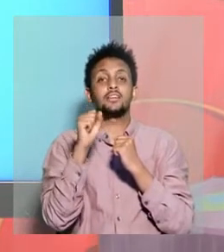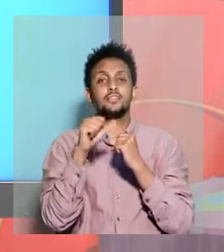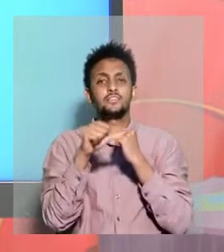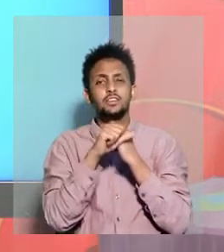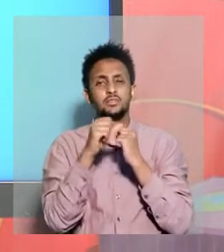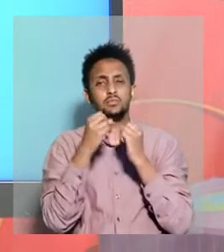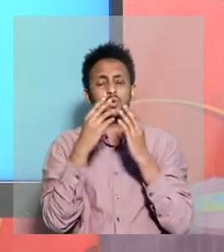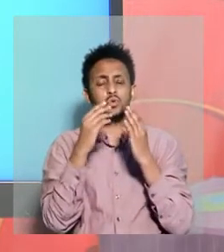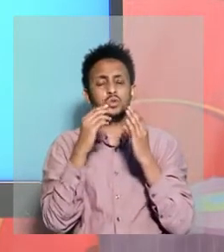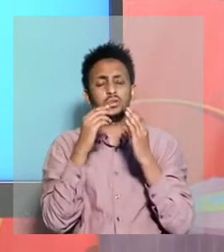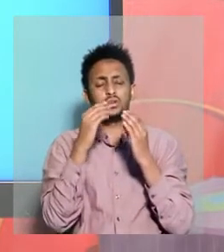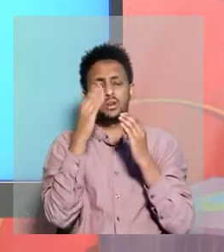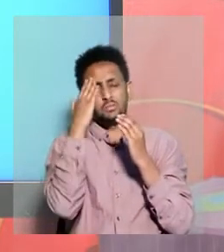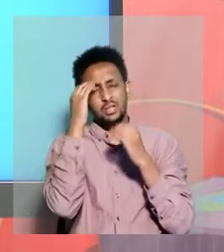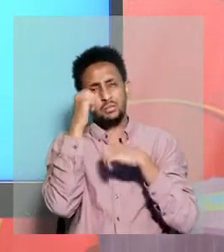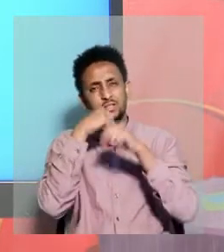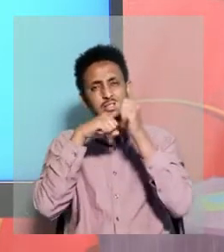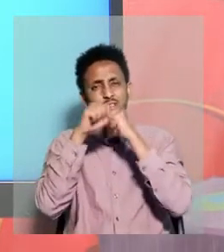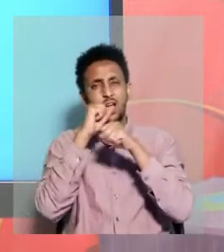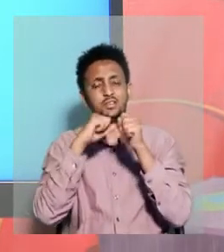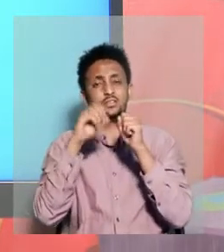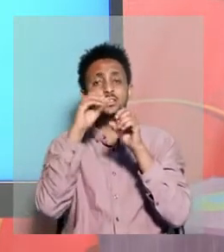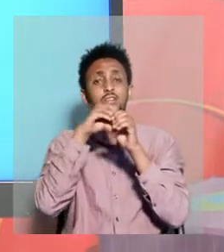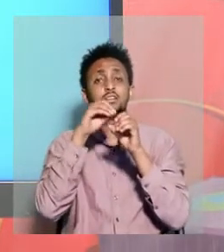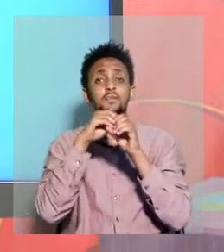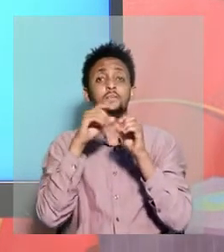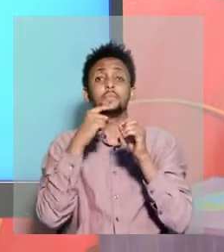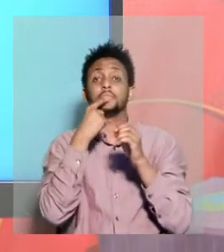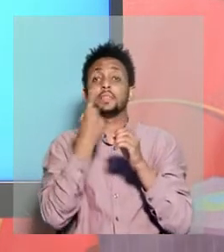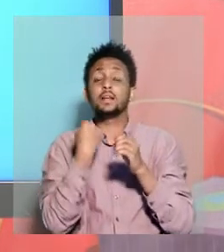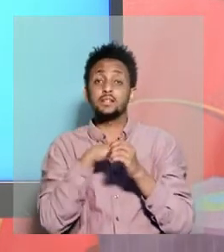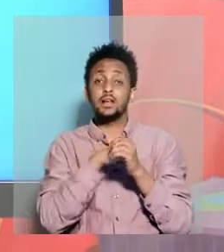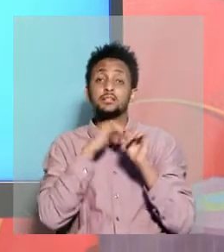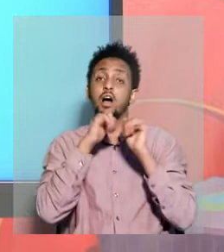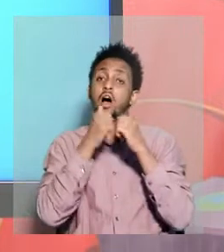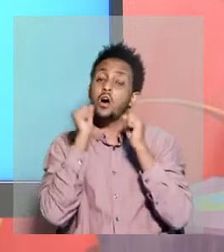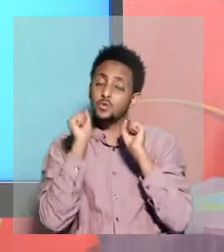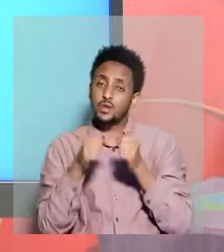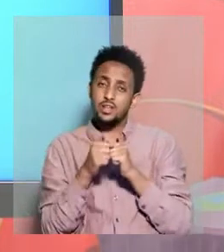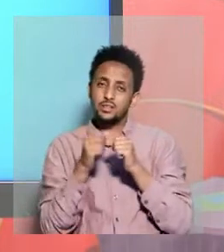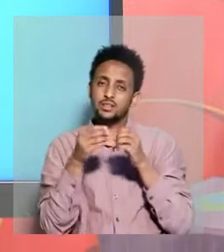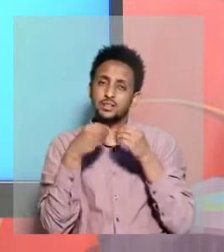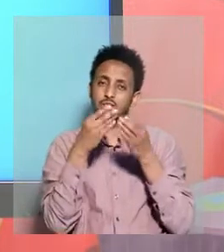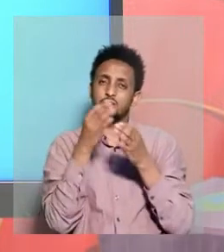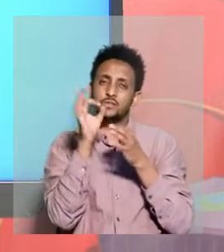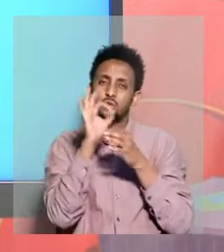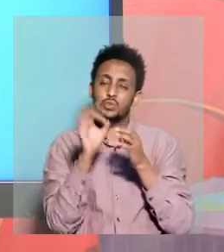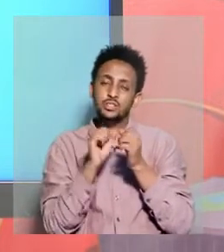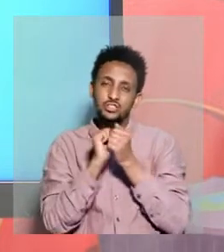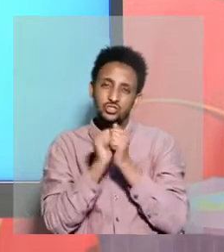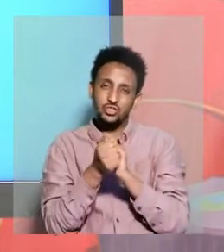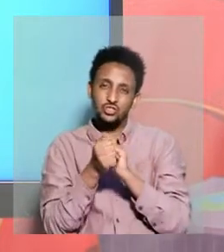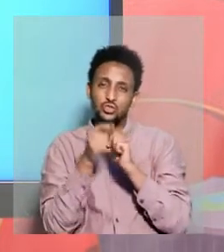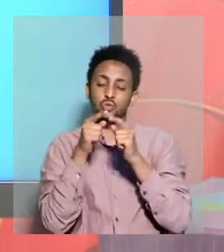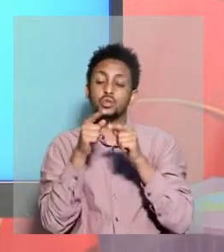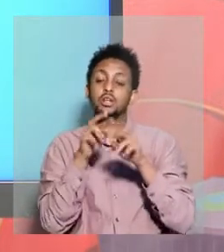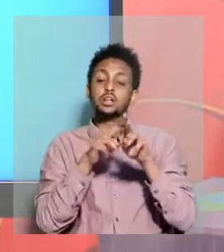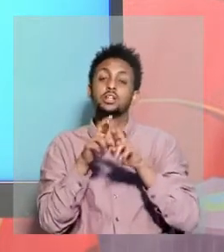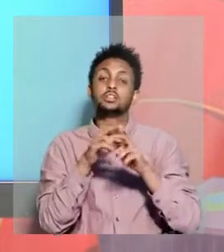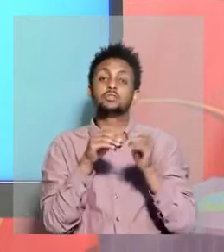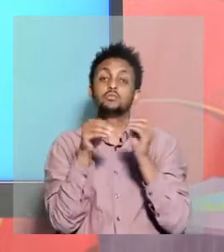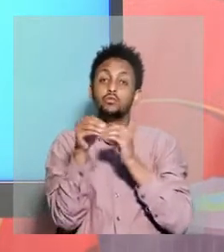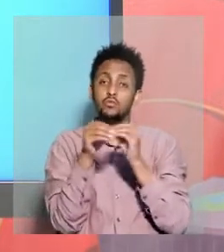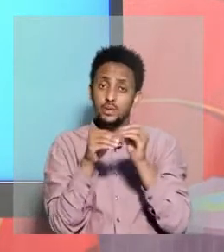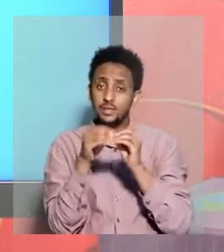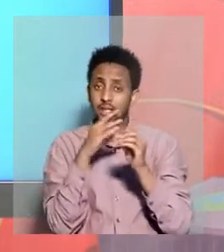the most applicable science, and it tells us how does a given frequency changes due to the relative